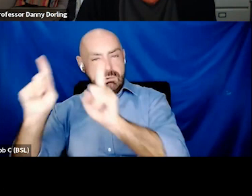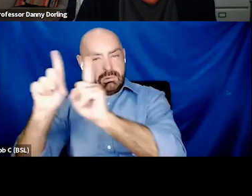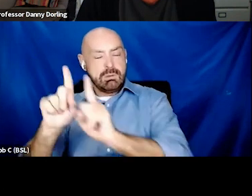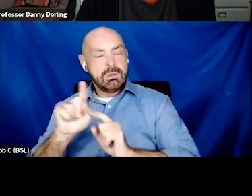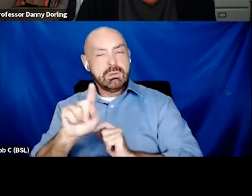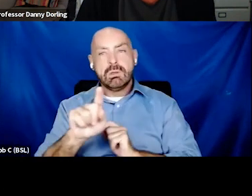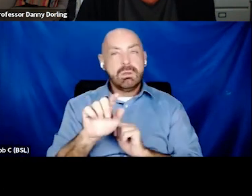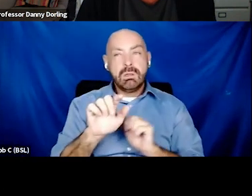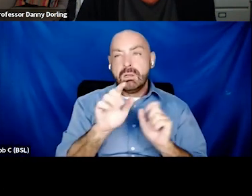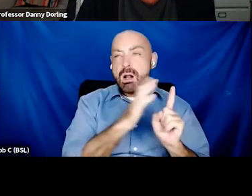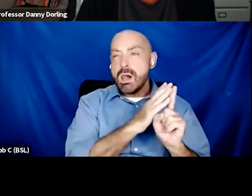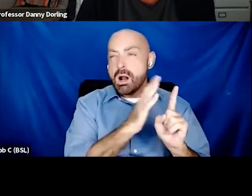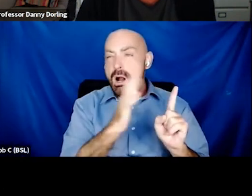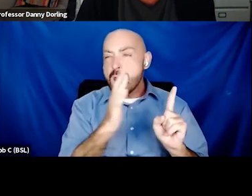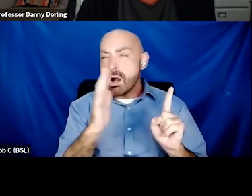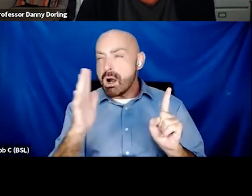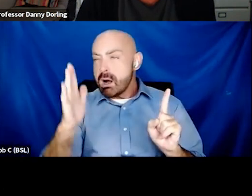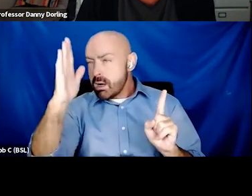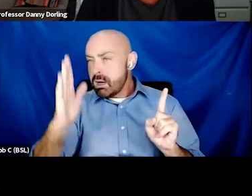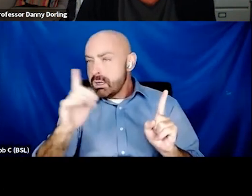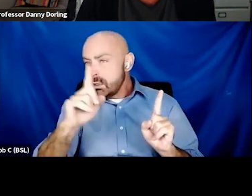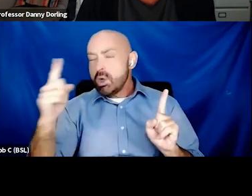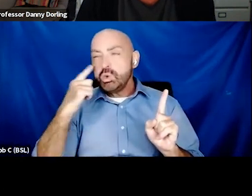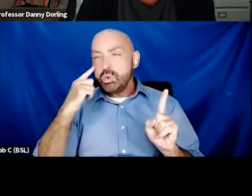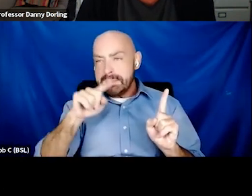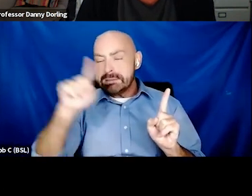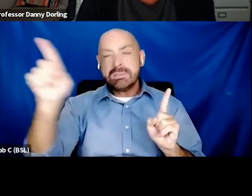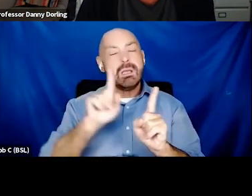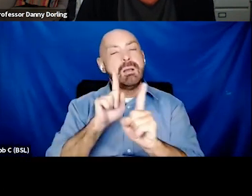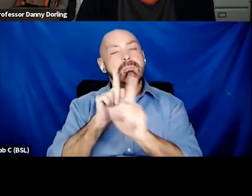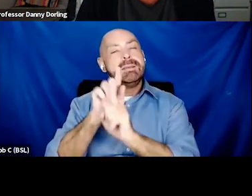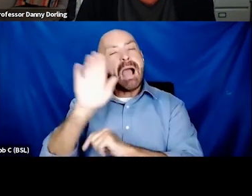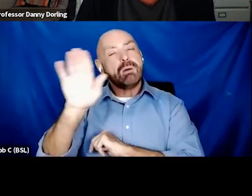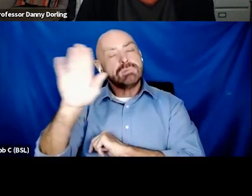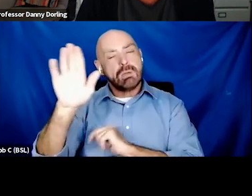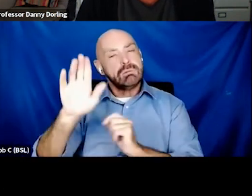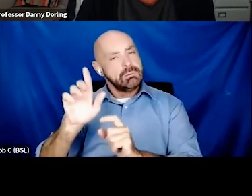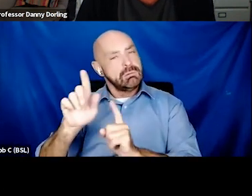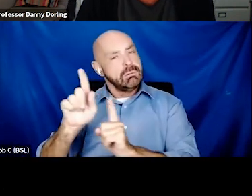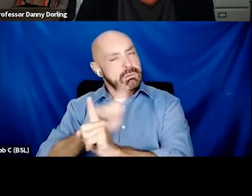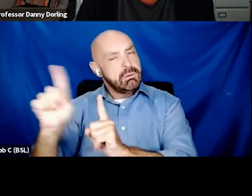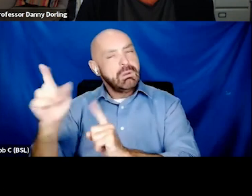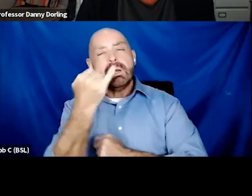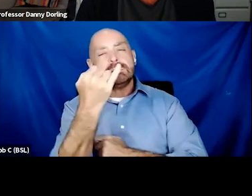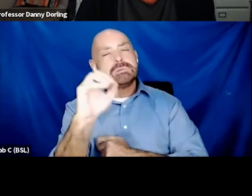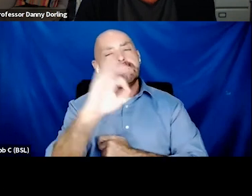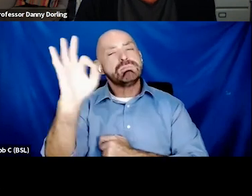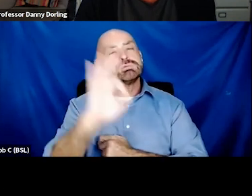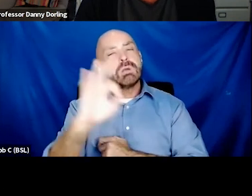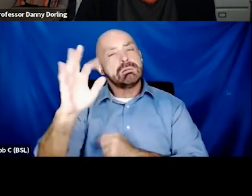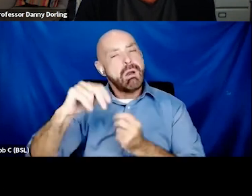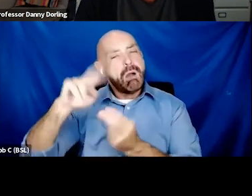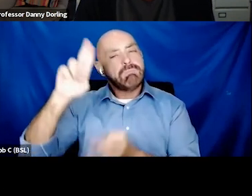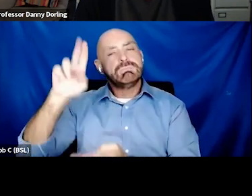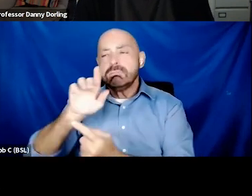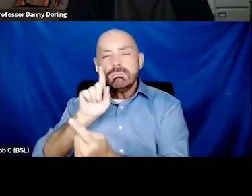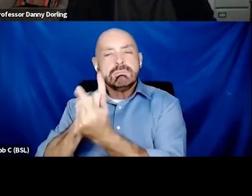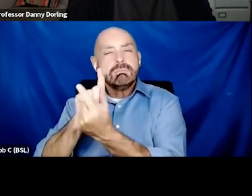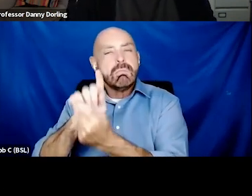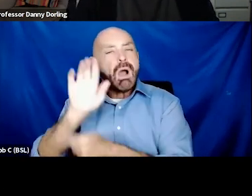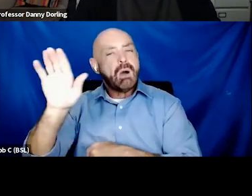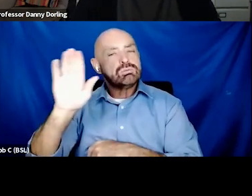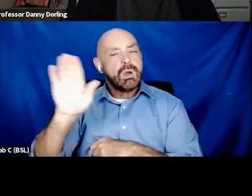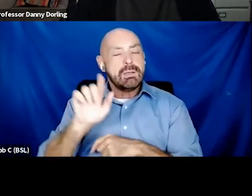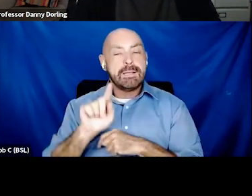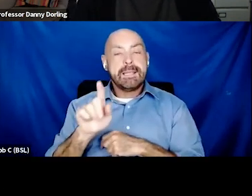very end in the most recent data, and you can see that the meeting up outdoors has risen again, 60% saying that they were doing it. But meeting